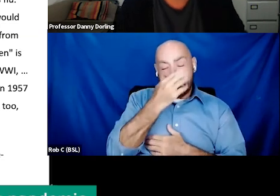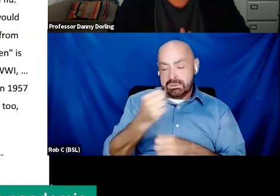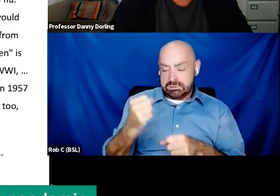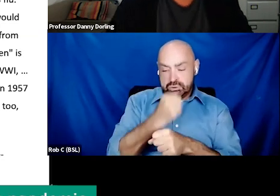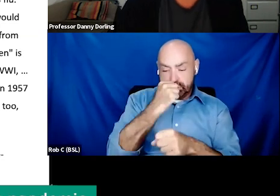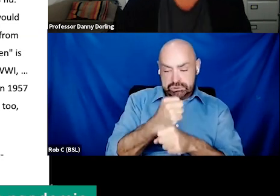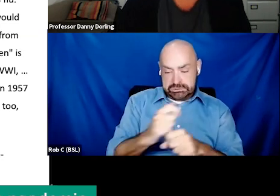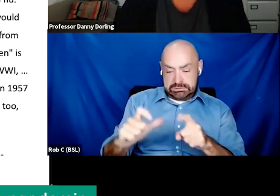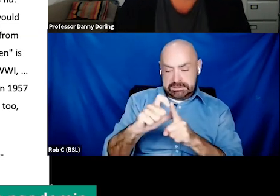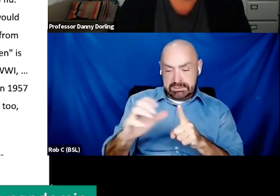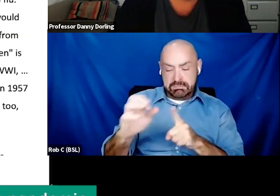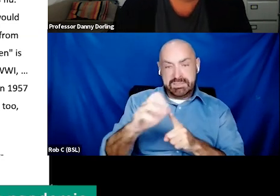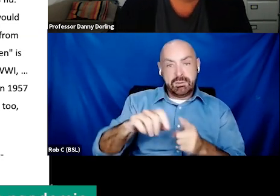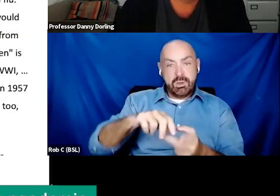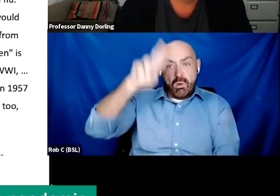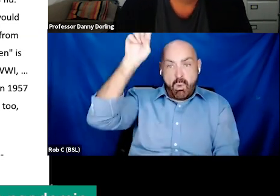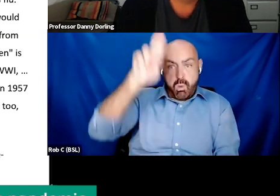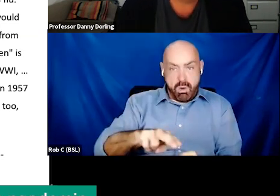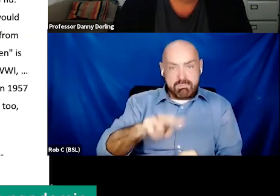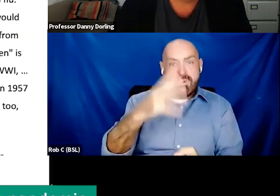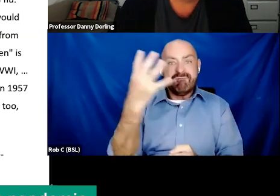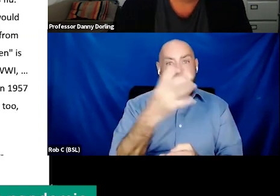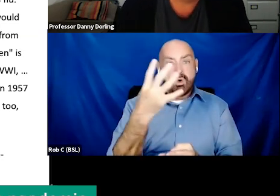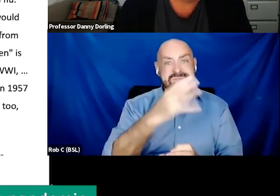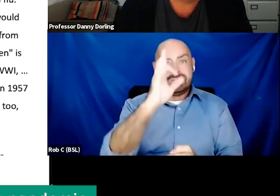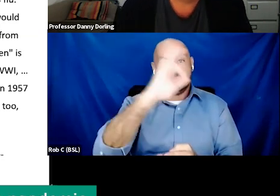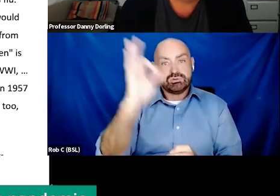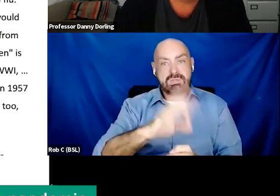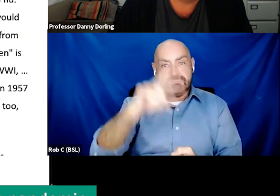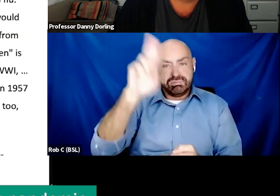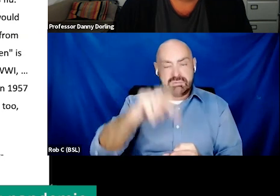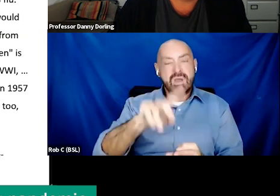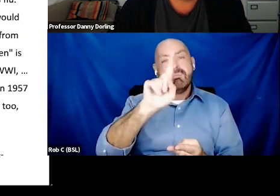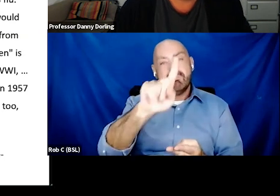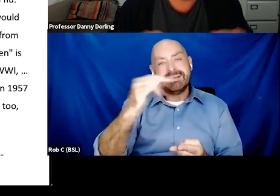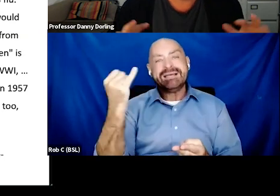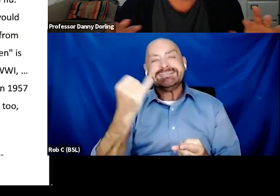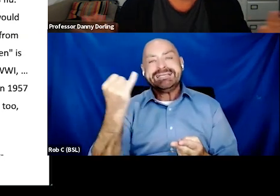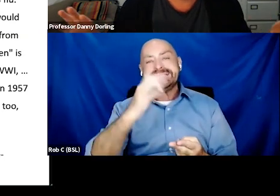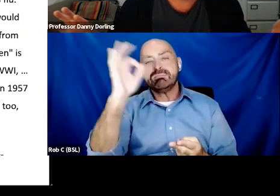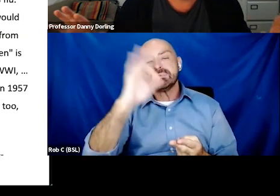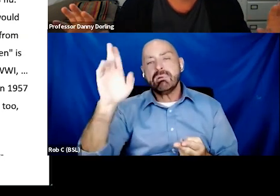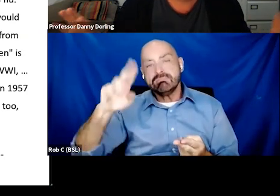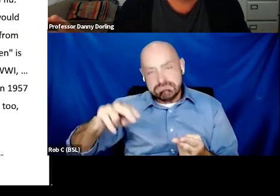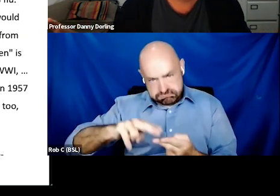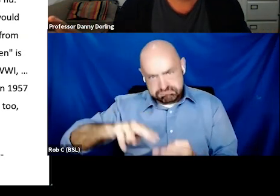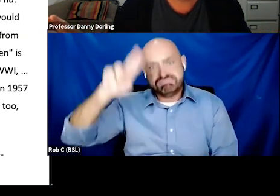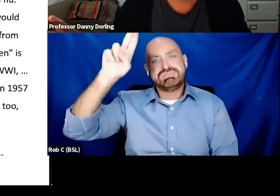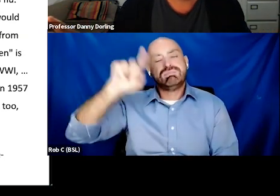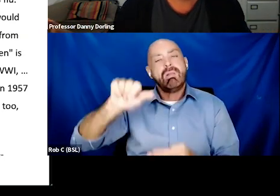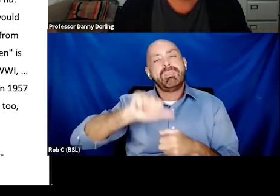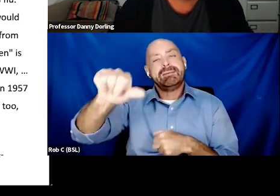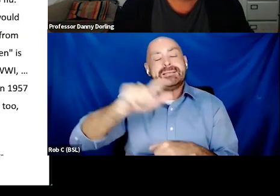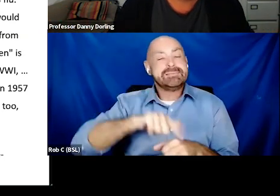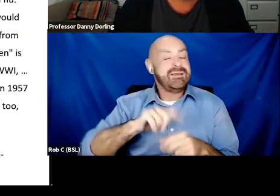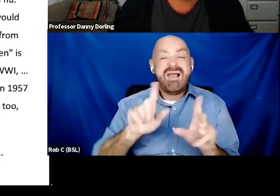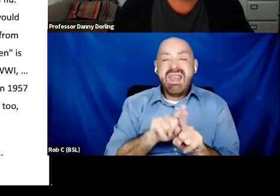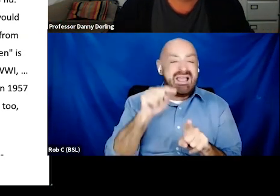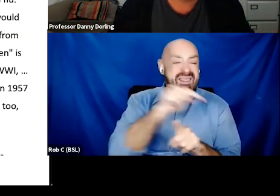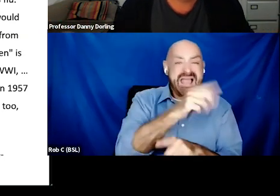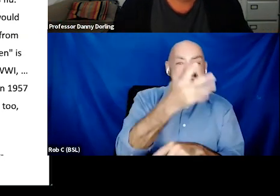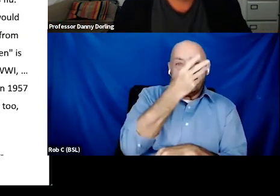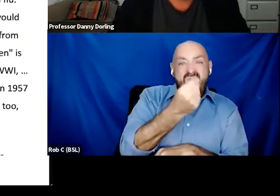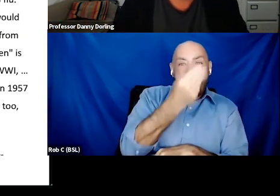dropped 14% during that pandemic, it rose by 16% a year later, and it was as if it had never